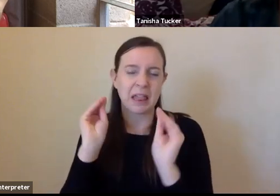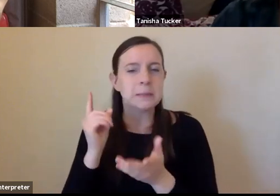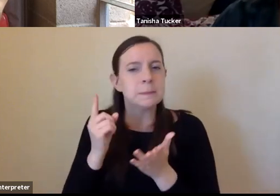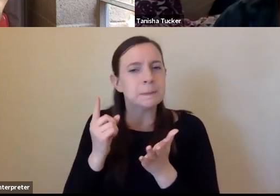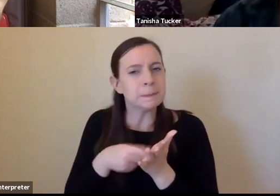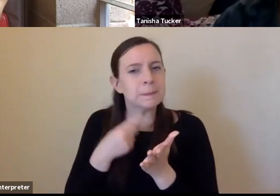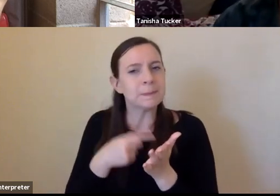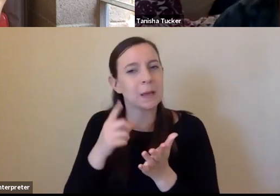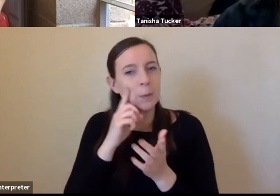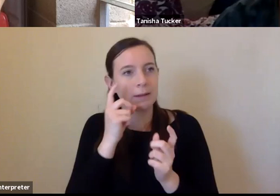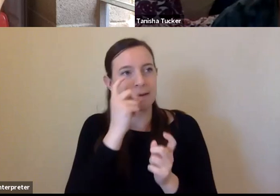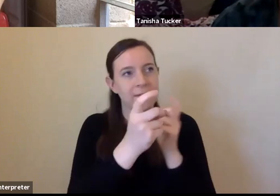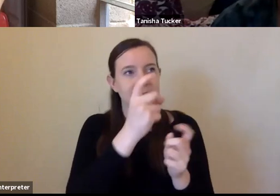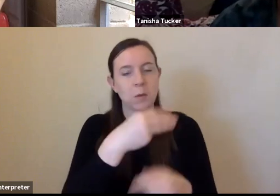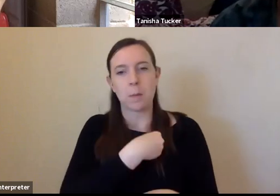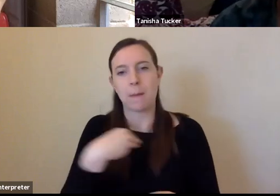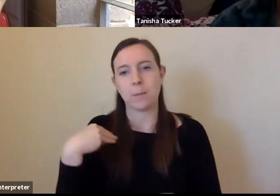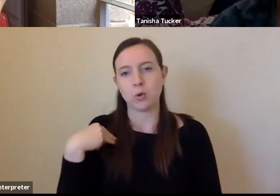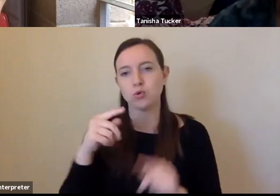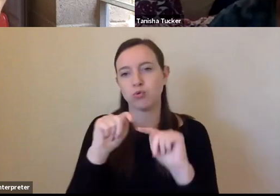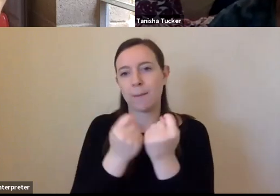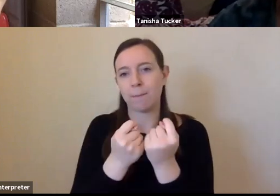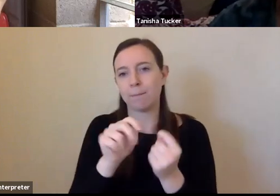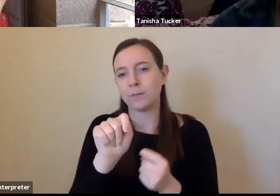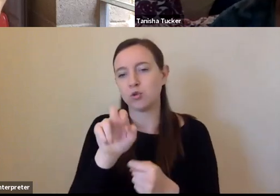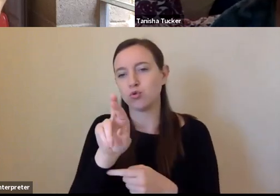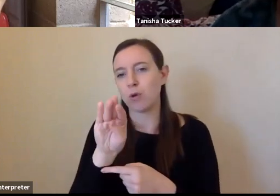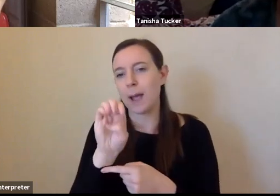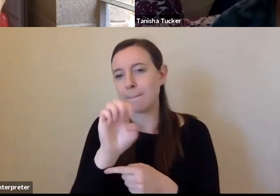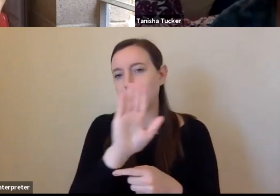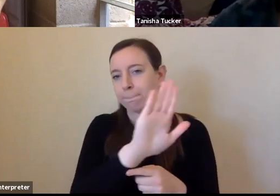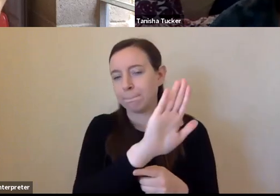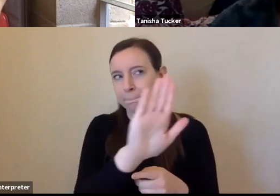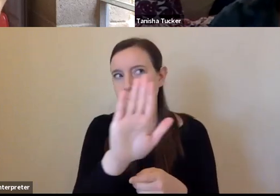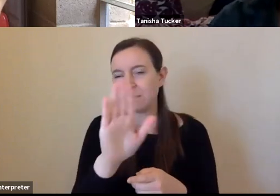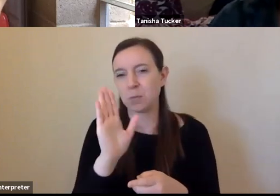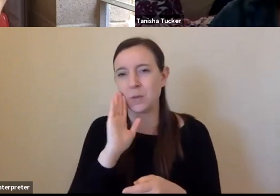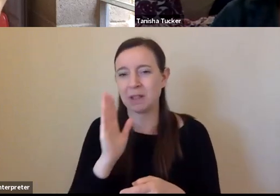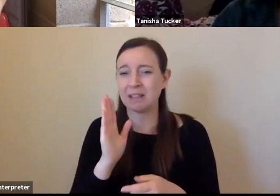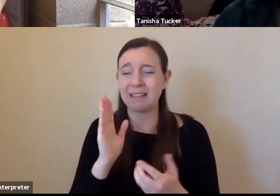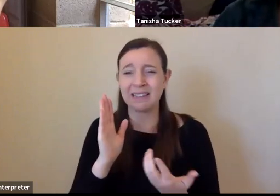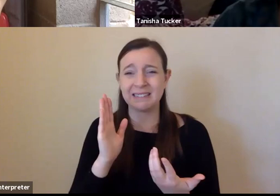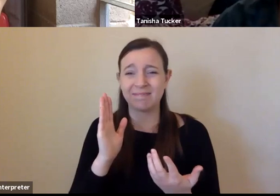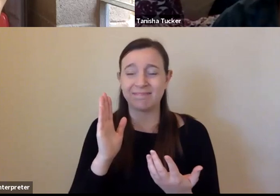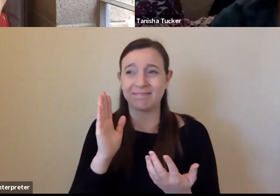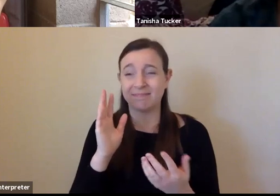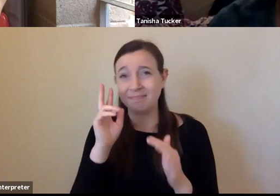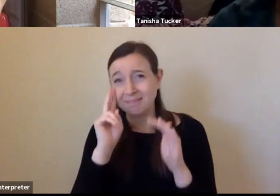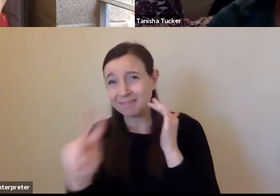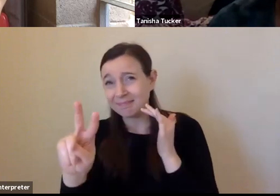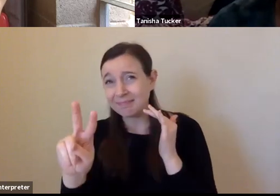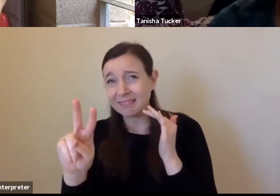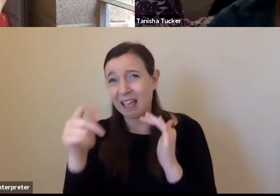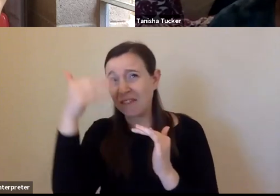tribal members. But yeah, I don't know. I'm not sure if I'll ever get to that point where I do sell